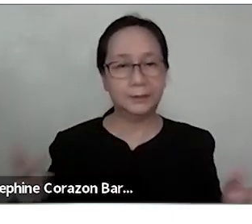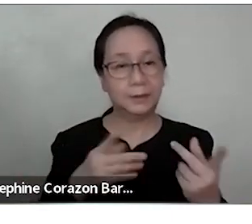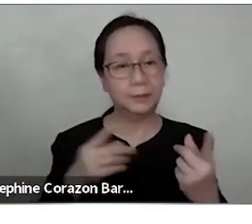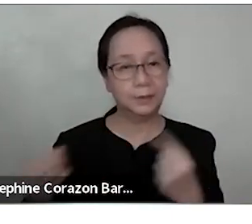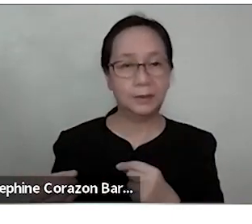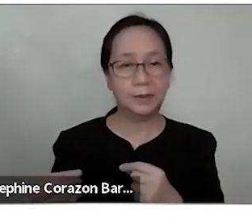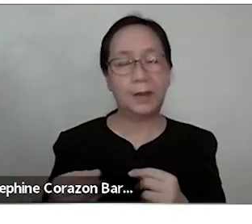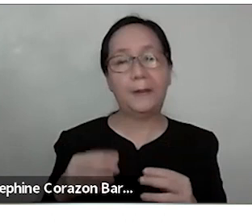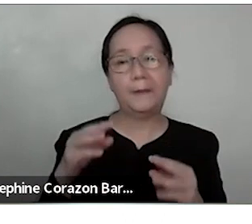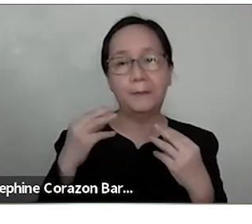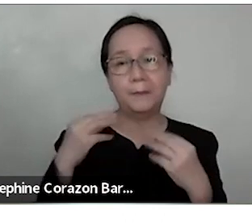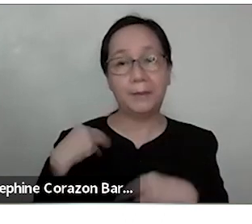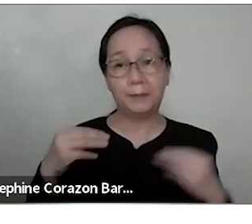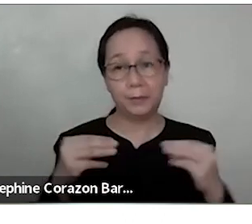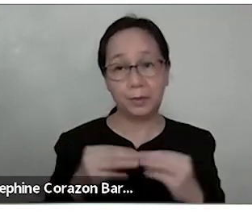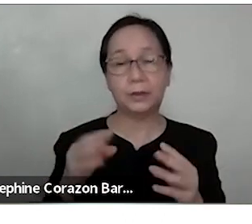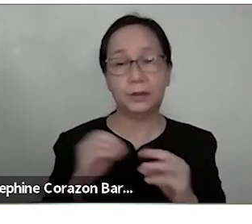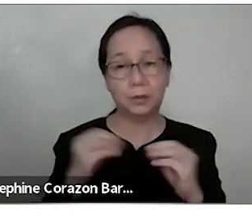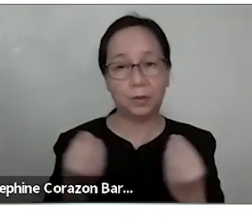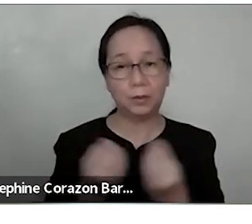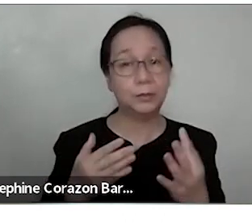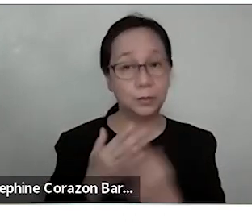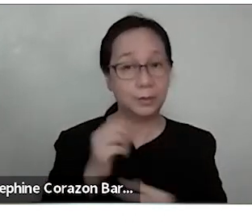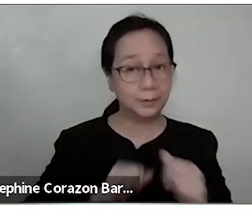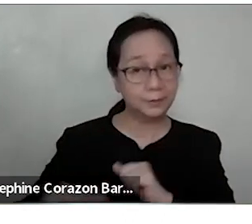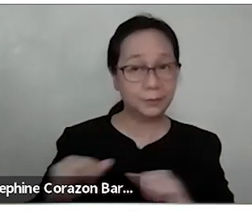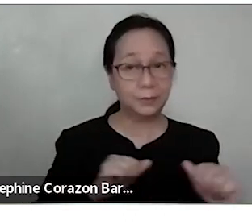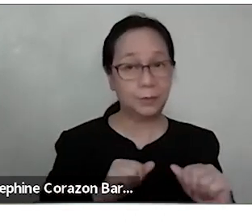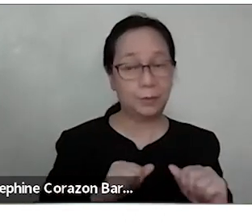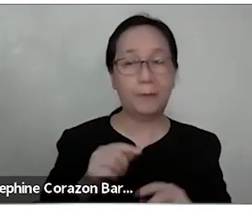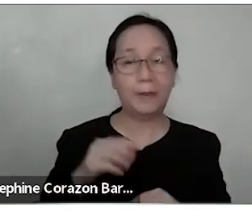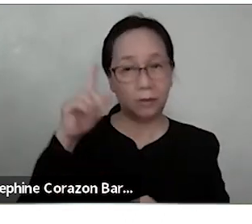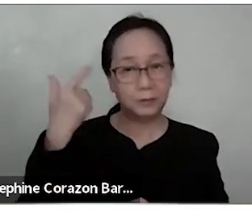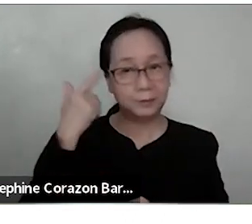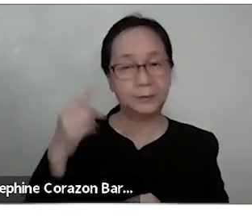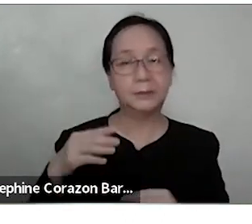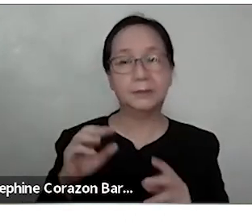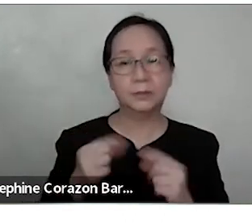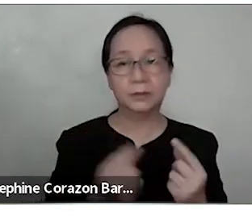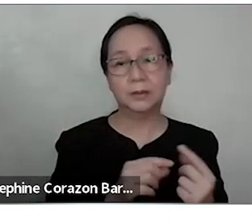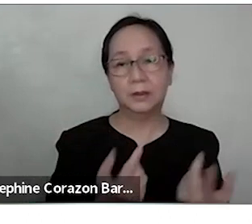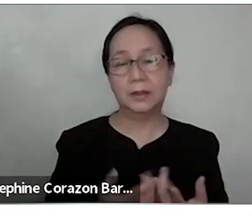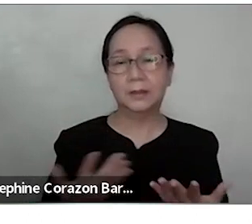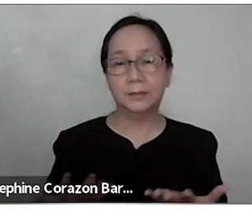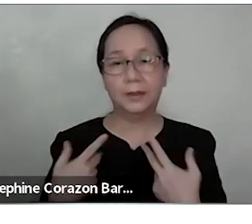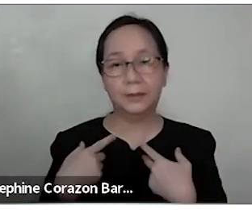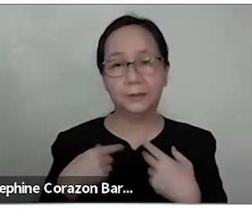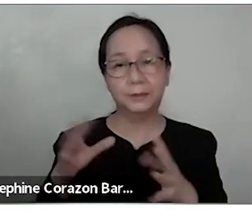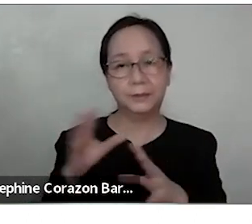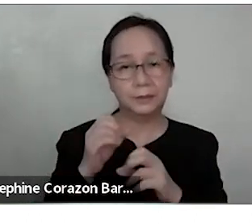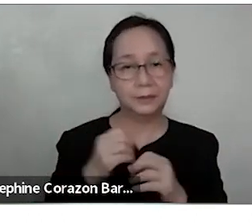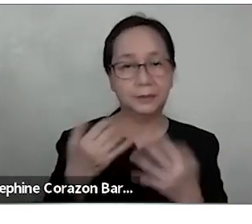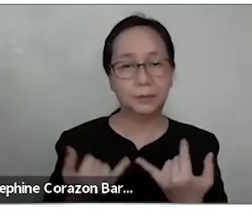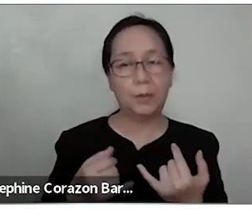member organizations and also by an activity done by a government body. We asked the inputs of child